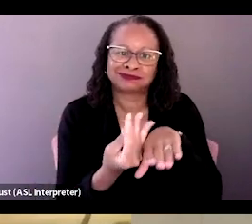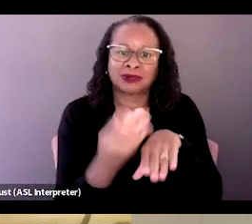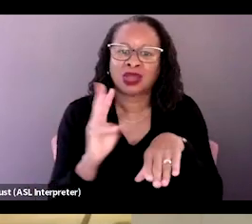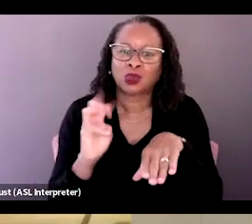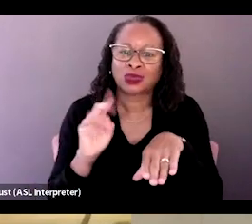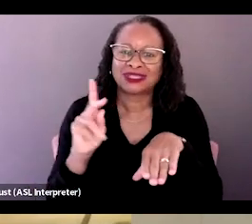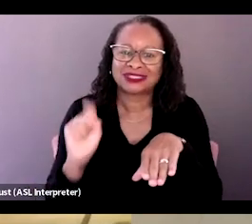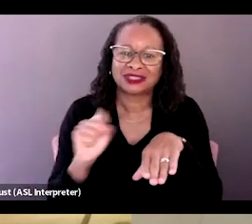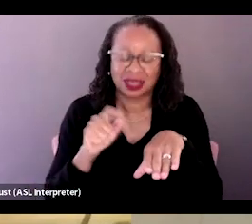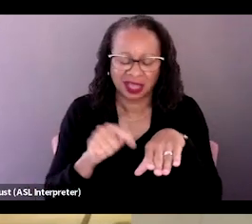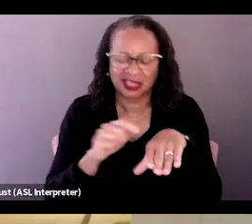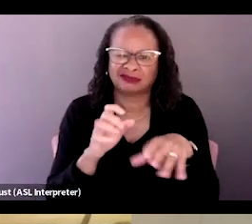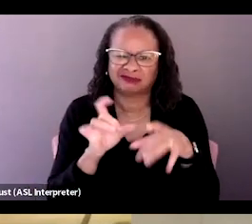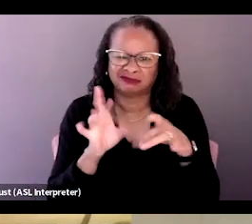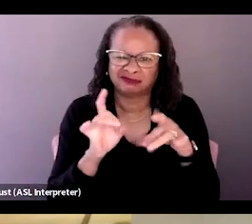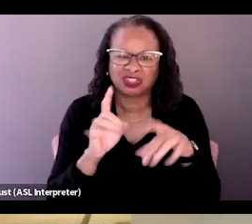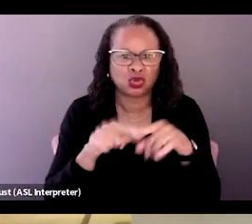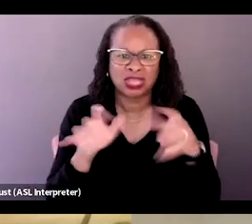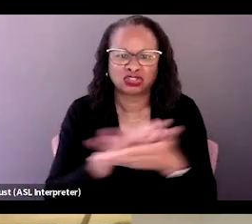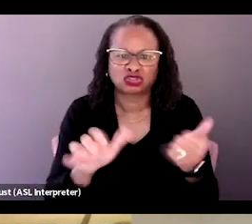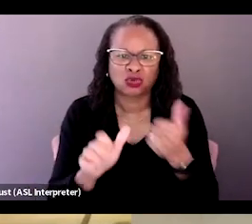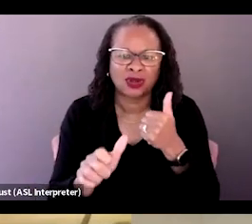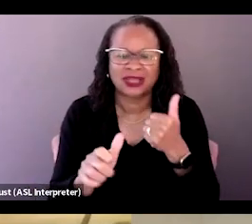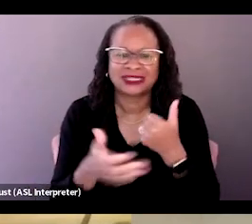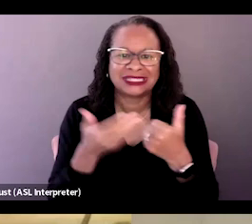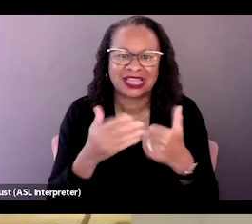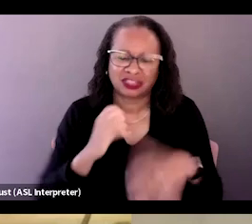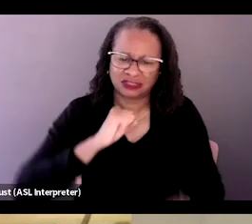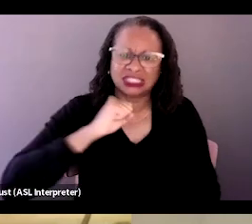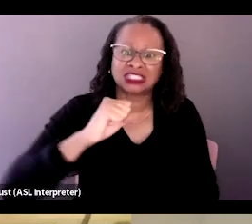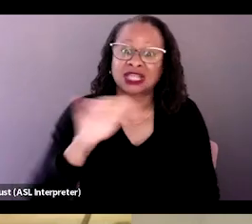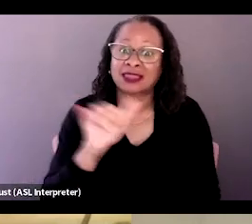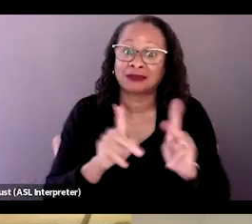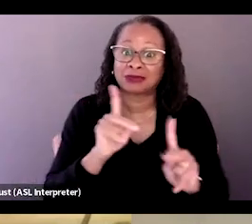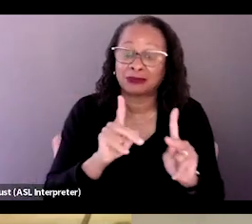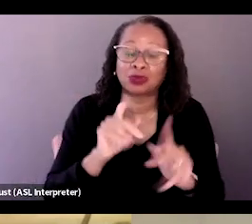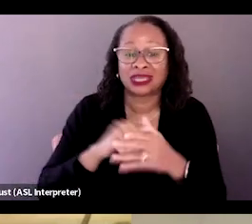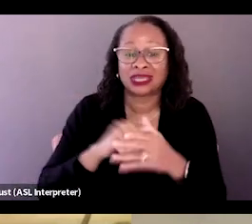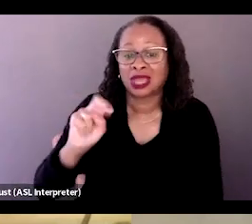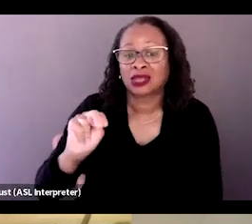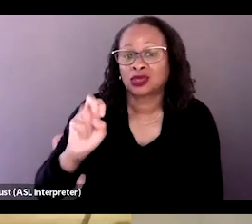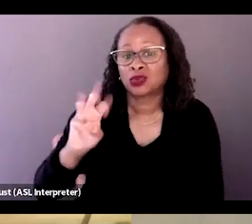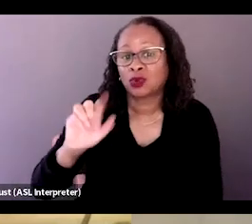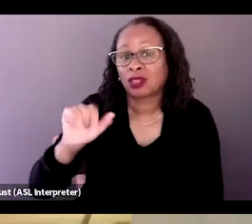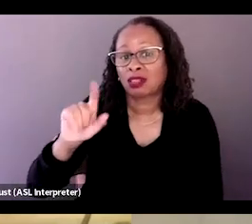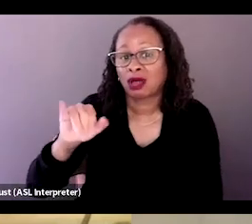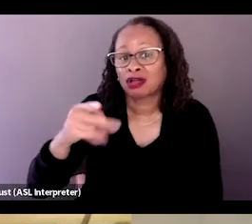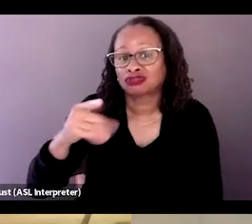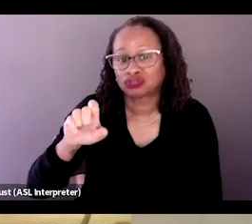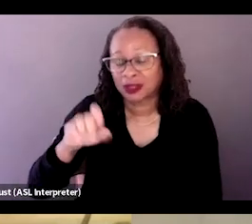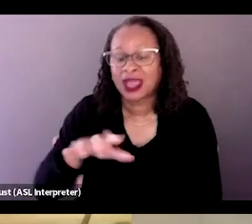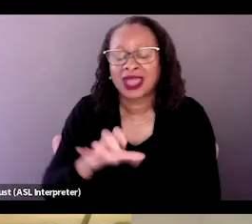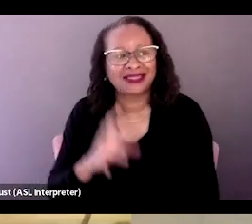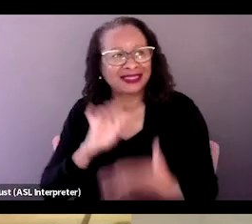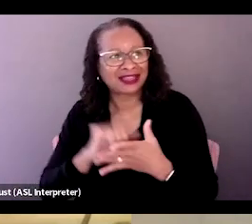them that easily. And they're so resilient as people in New Lodge. And so the song says that's the way we are. And so we really sat